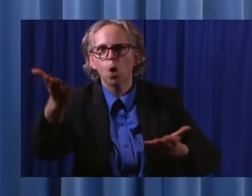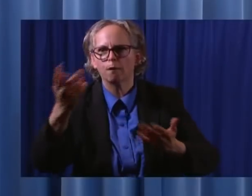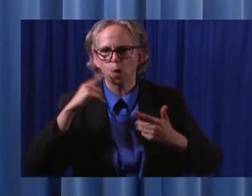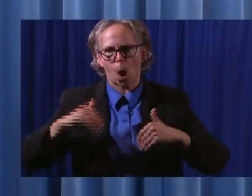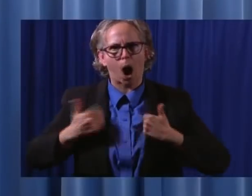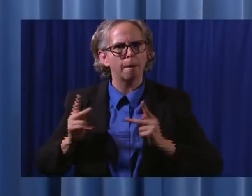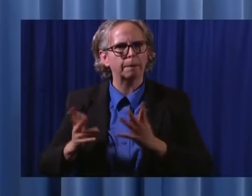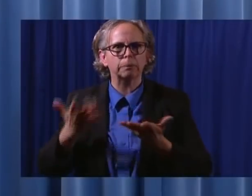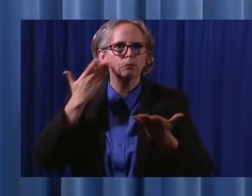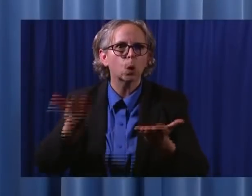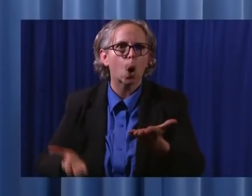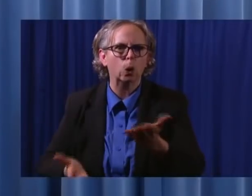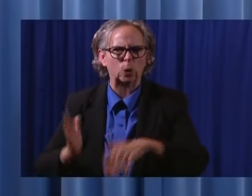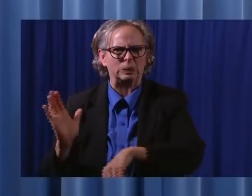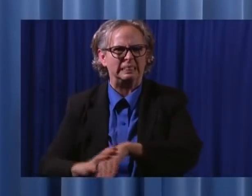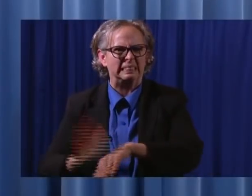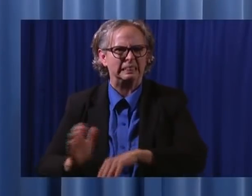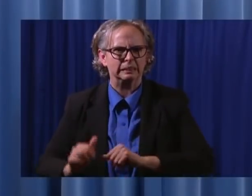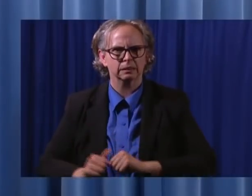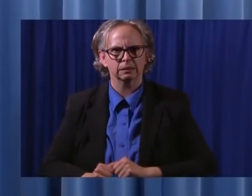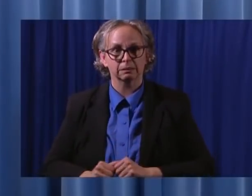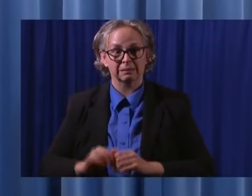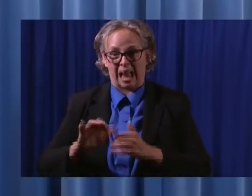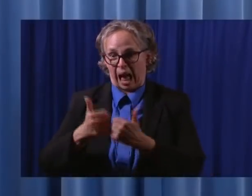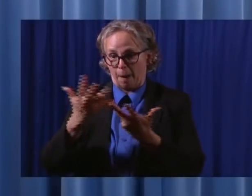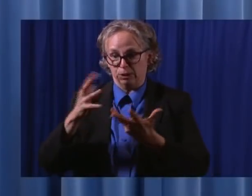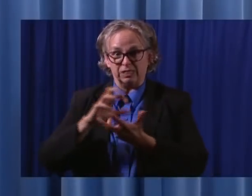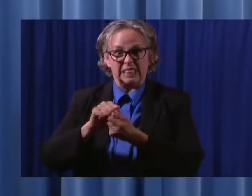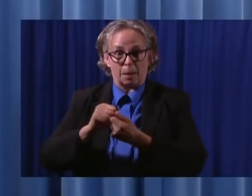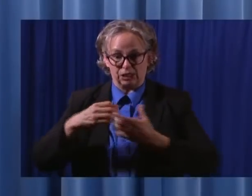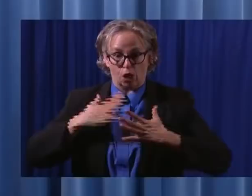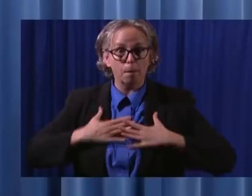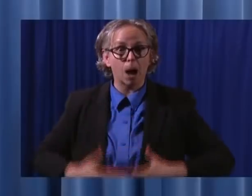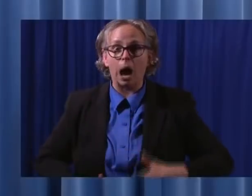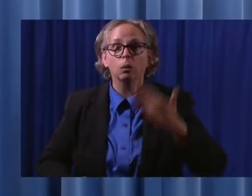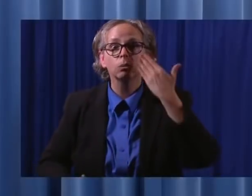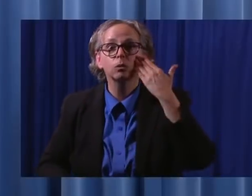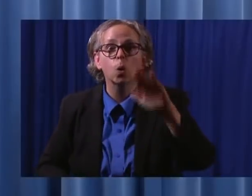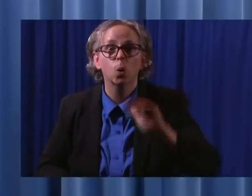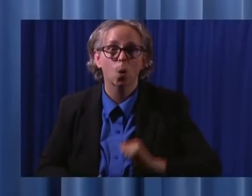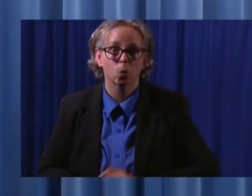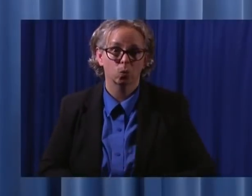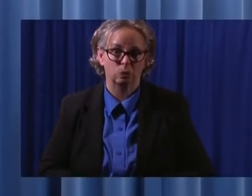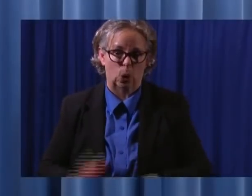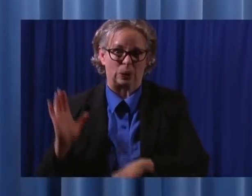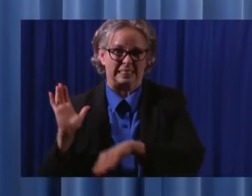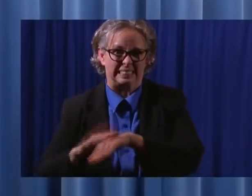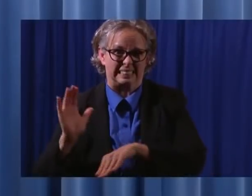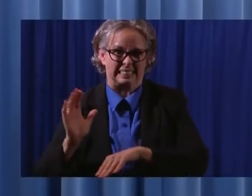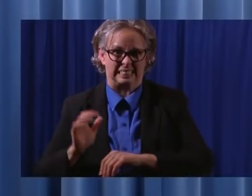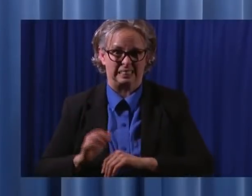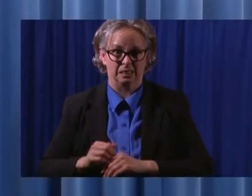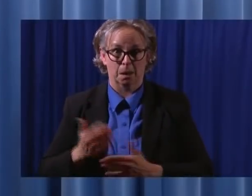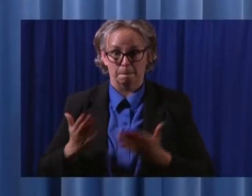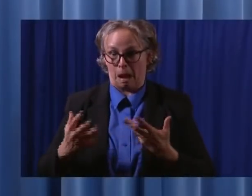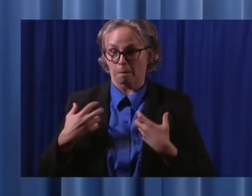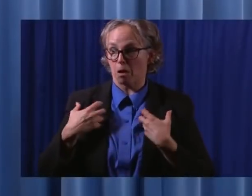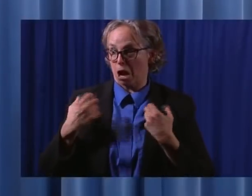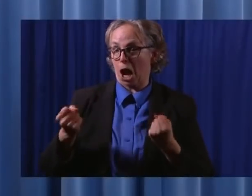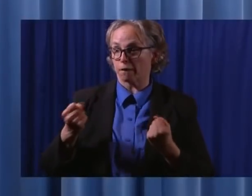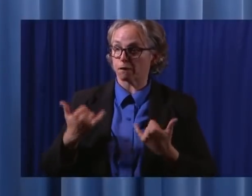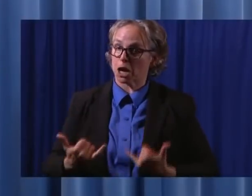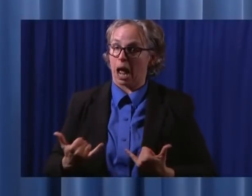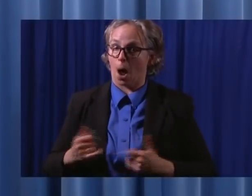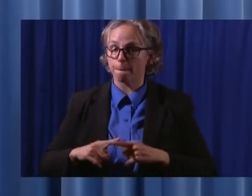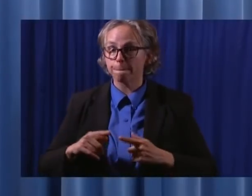long-term medical ramifications are about that person getting sick. They may survive, they may come out, but maybe they got